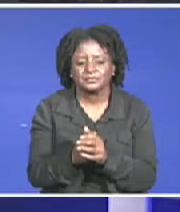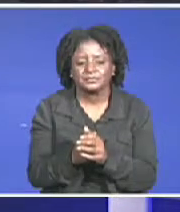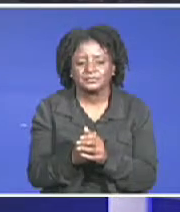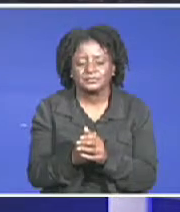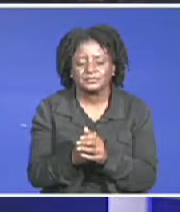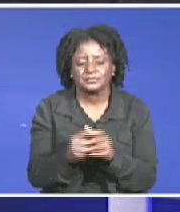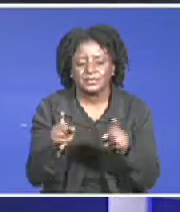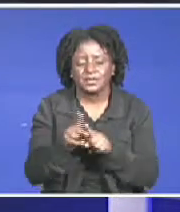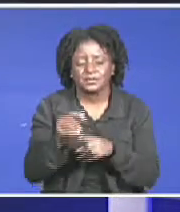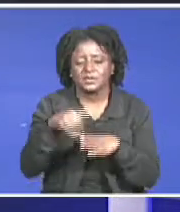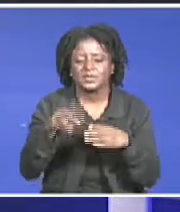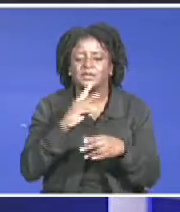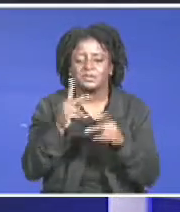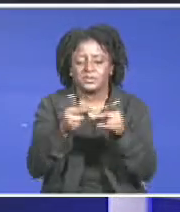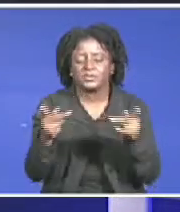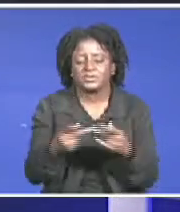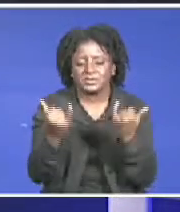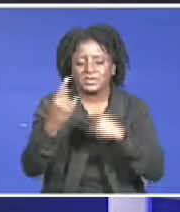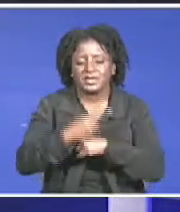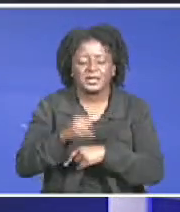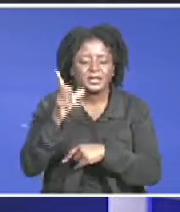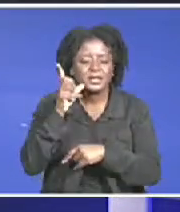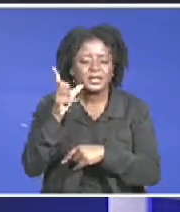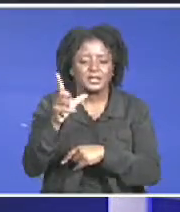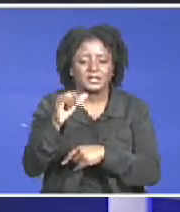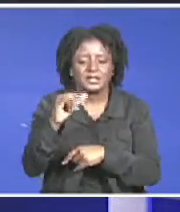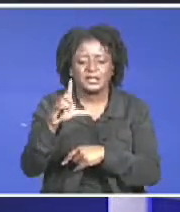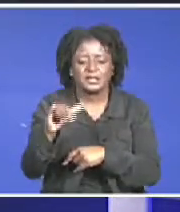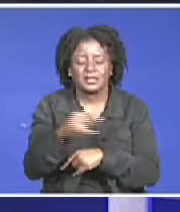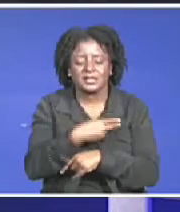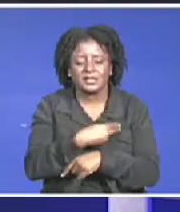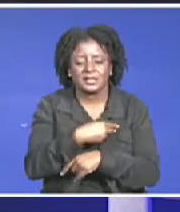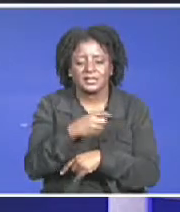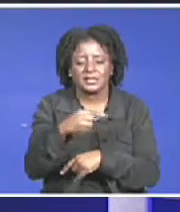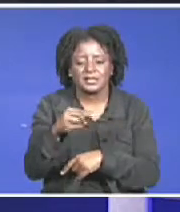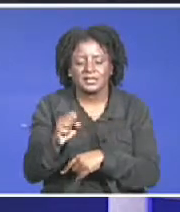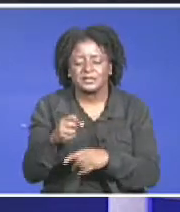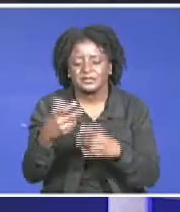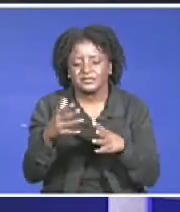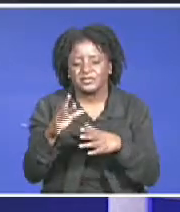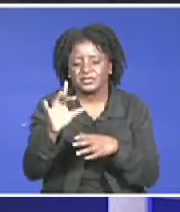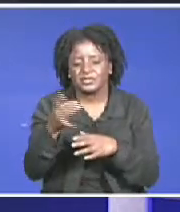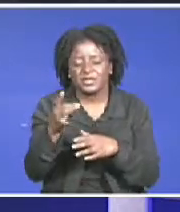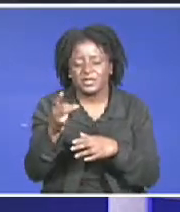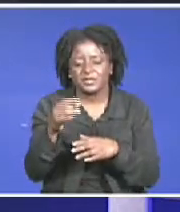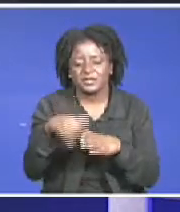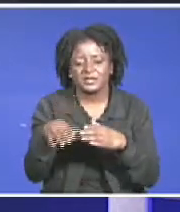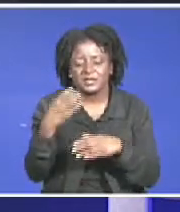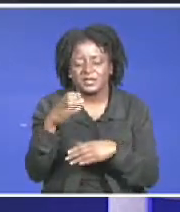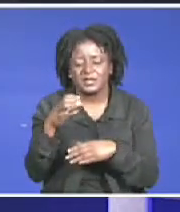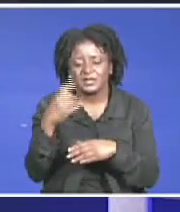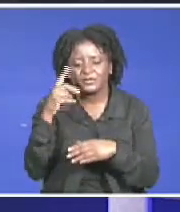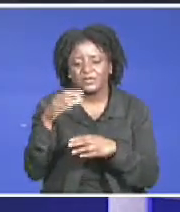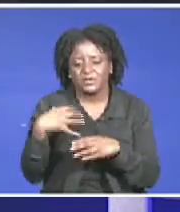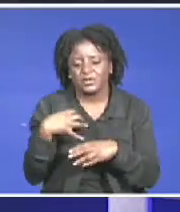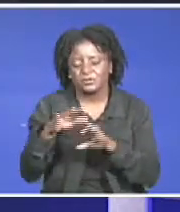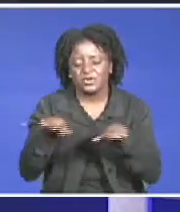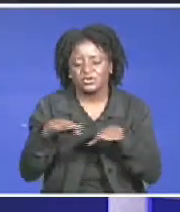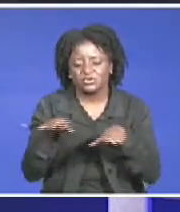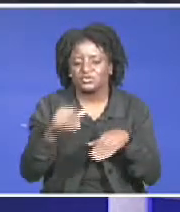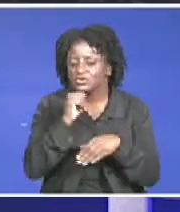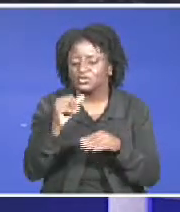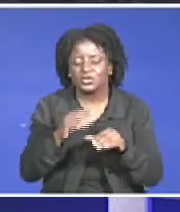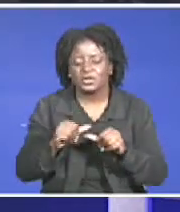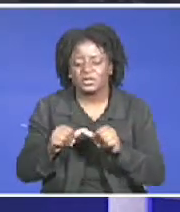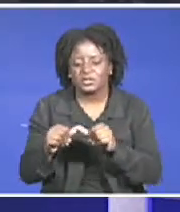Also in the pool today was Lily Higg. She finished 8th in her heat of the 100 breaststroke in 112.78 and did not move on. And in Fernanda, a